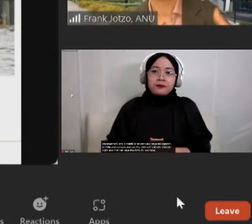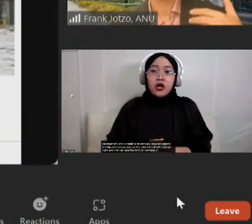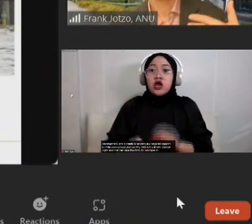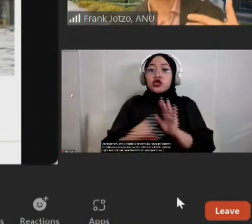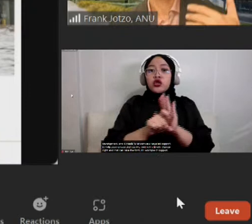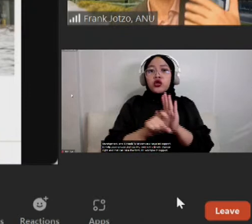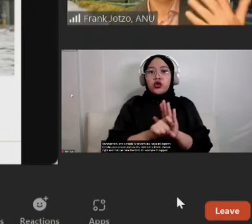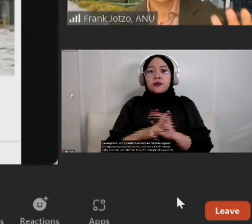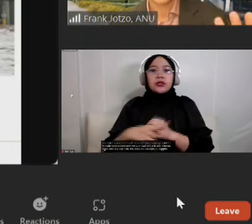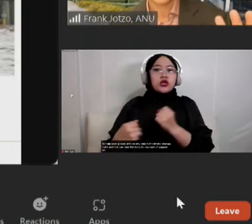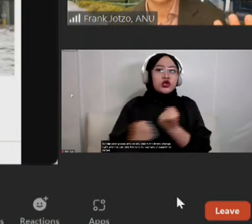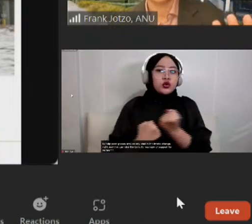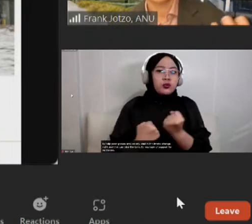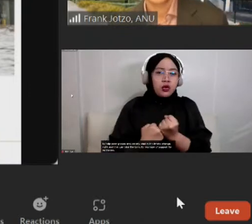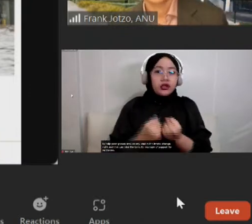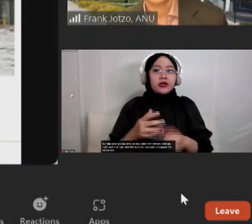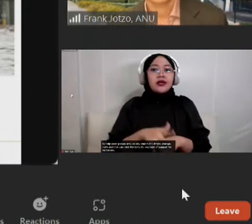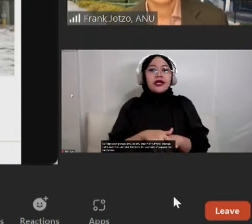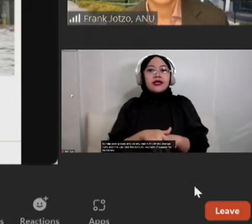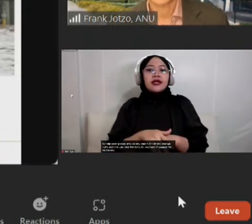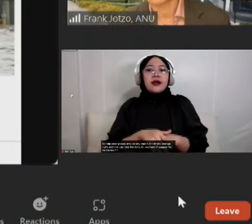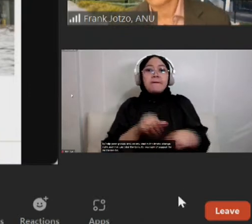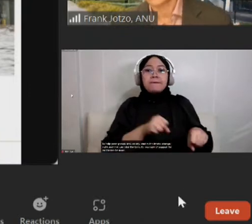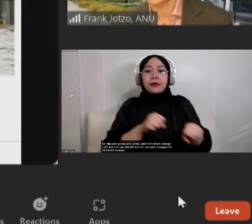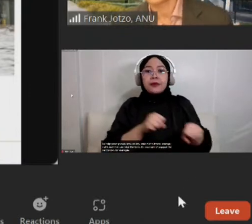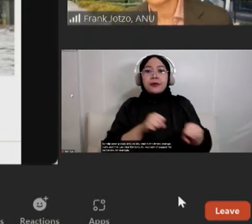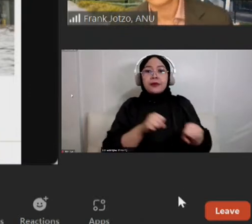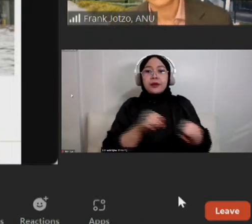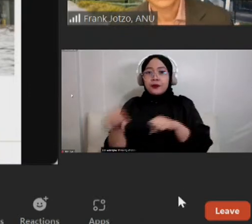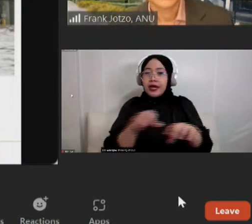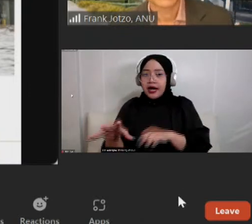of support for relocation. For example,